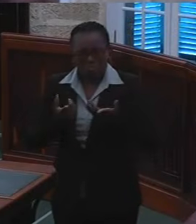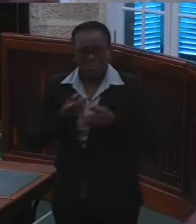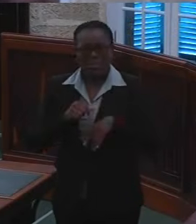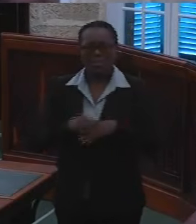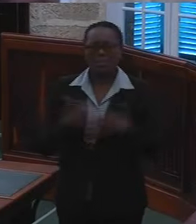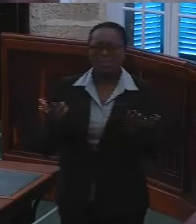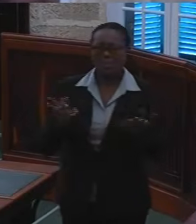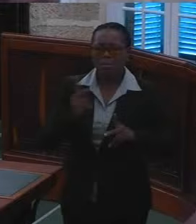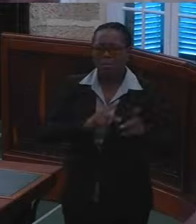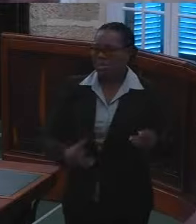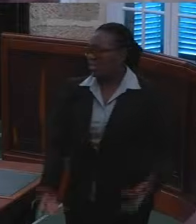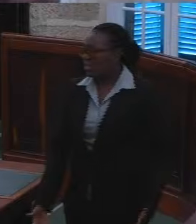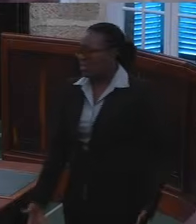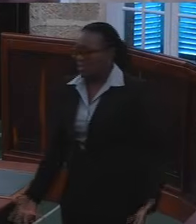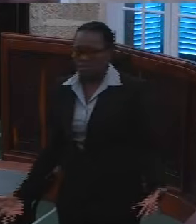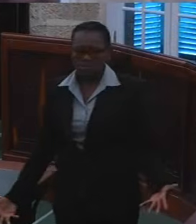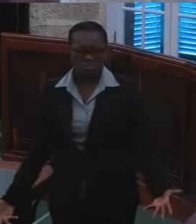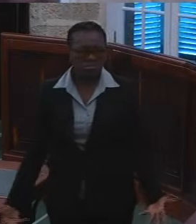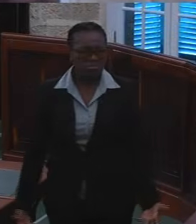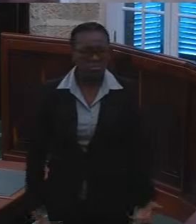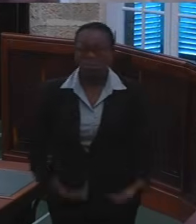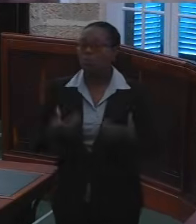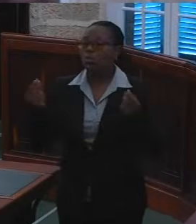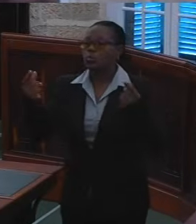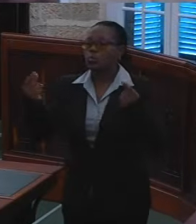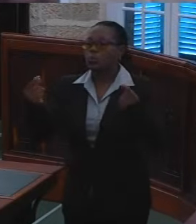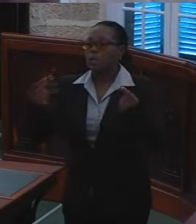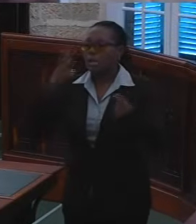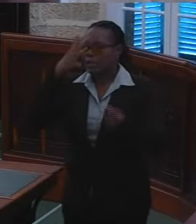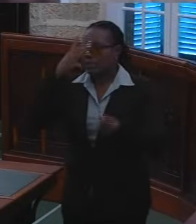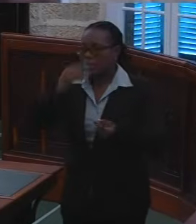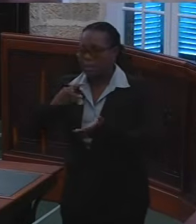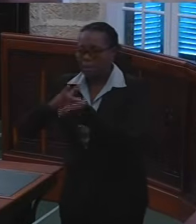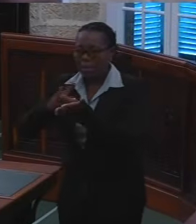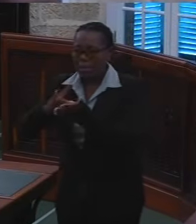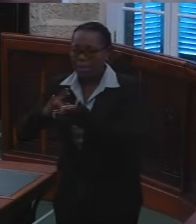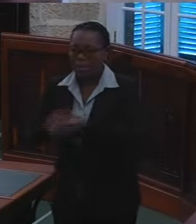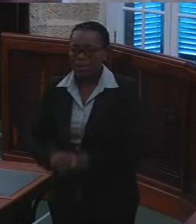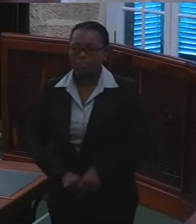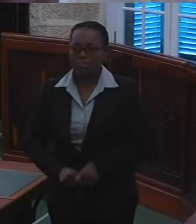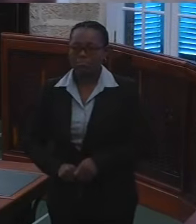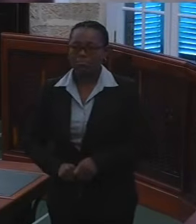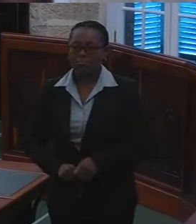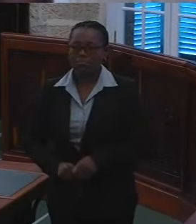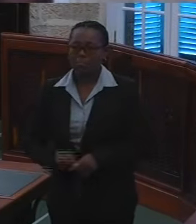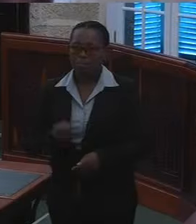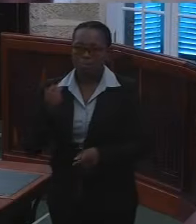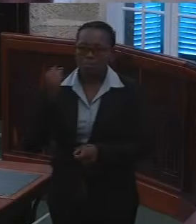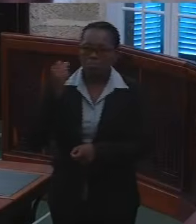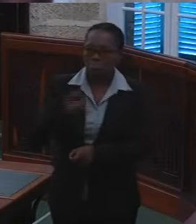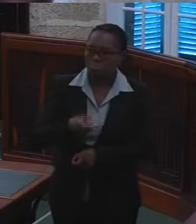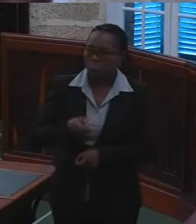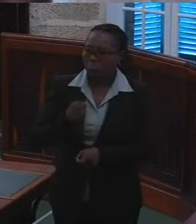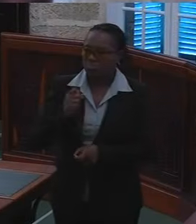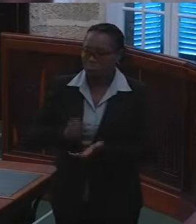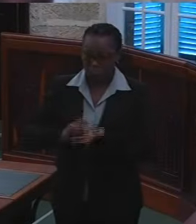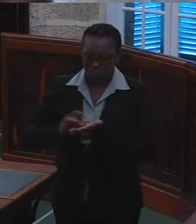house. So we can give her some sleeping tablets. And you pelt 3 lorazepam, and